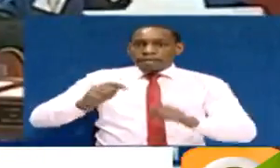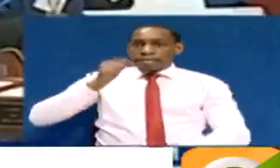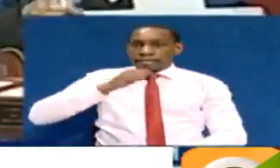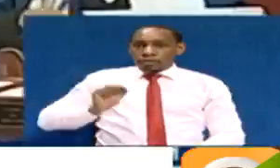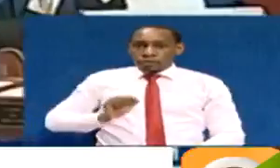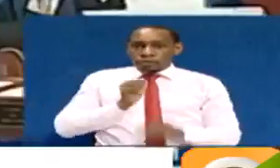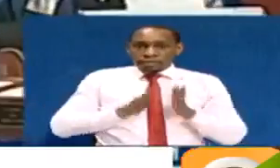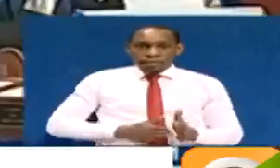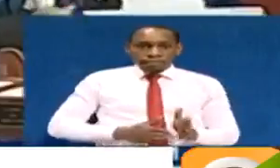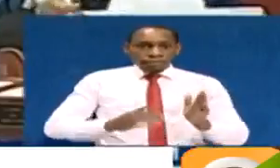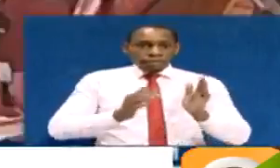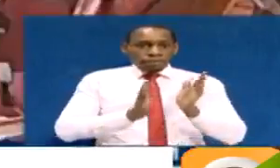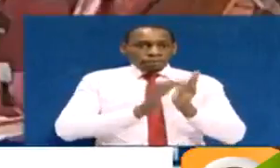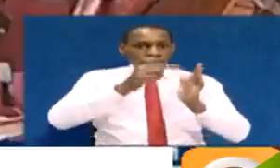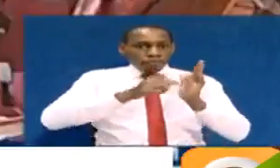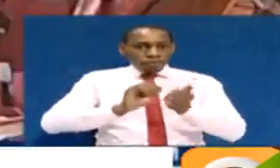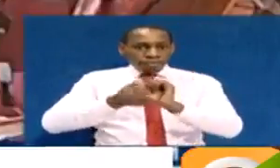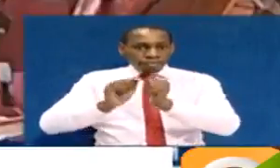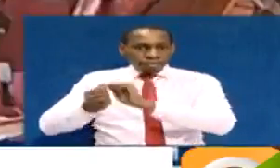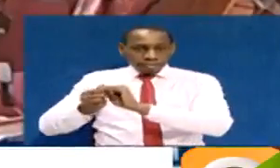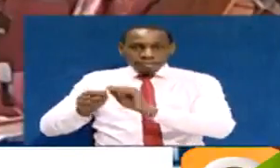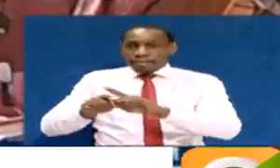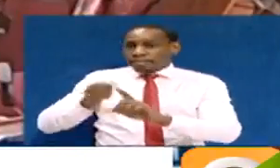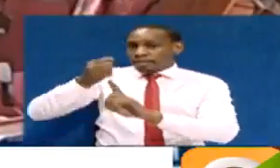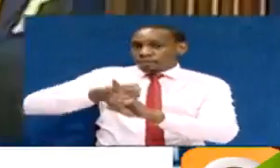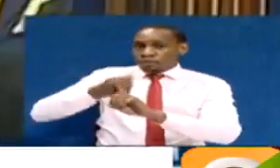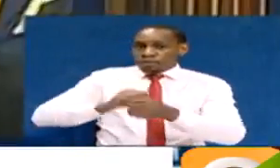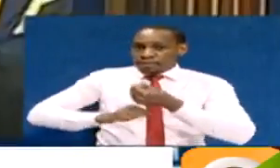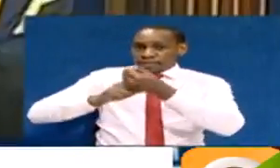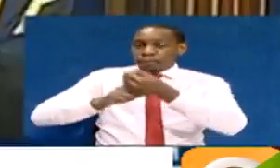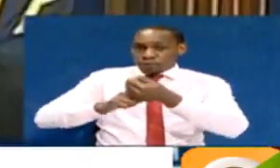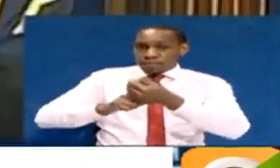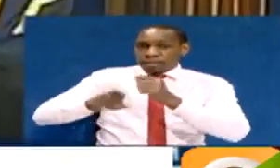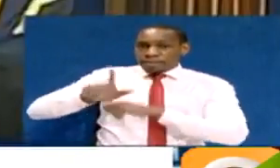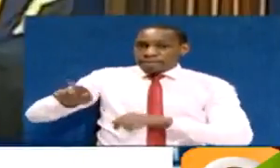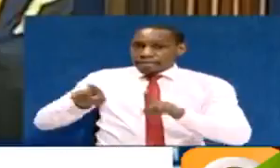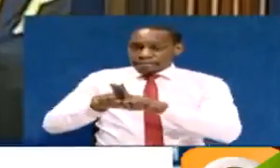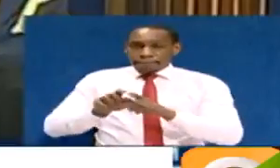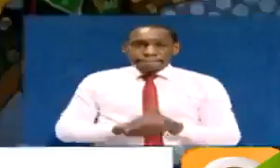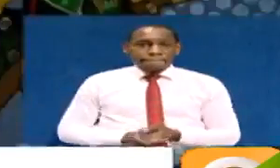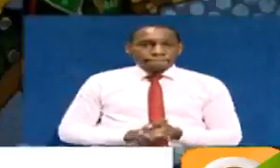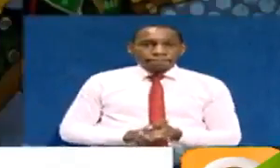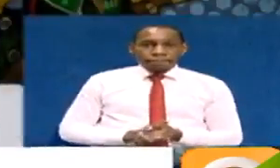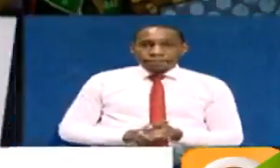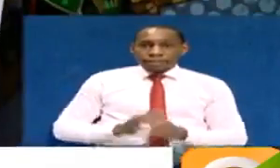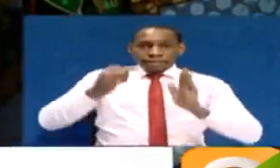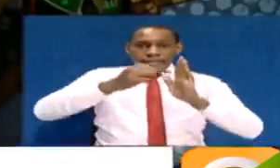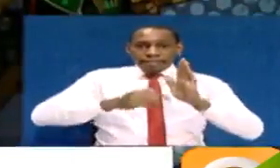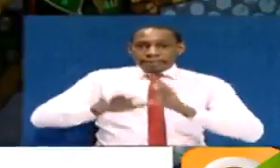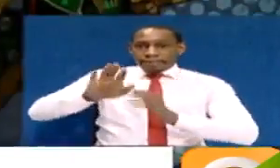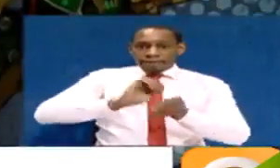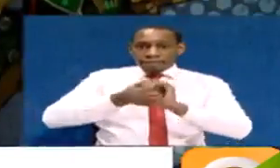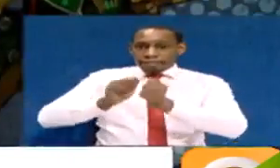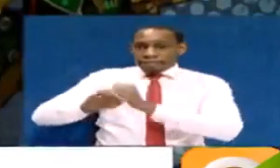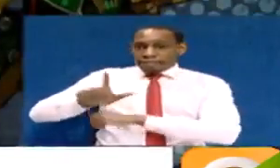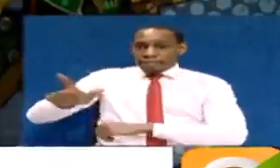has listed several amendments to the bill. This despite a push to rubber stamp the document as is. Enoch Wambua listing 5